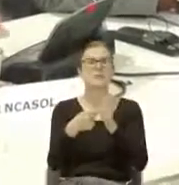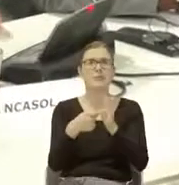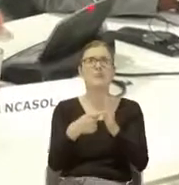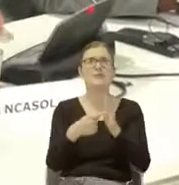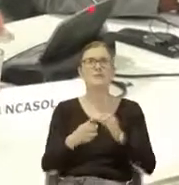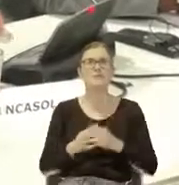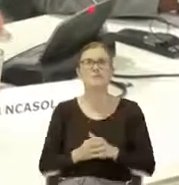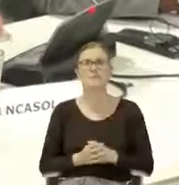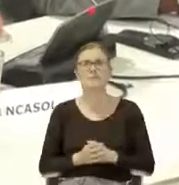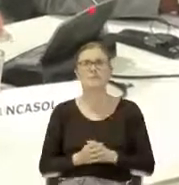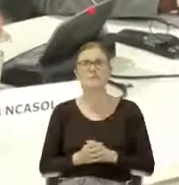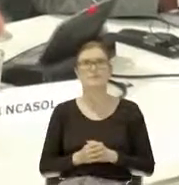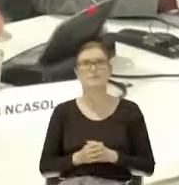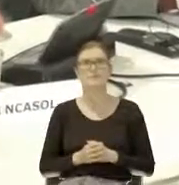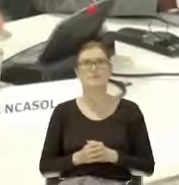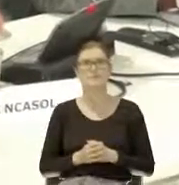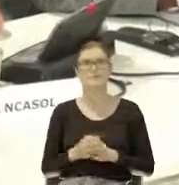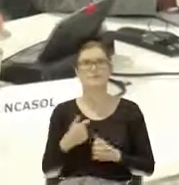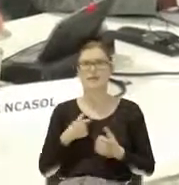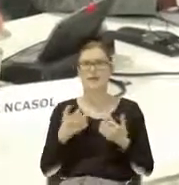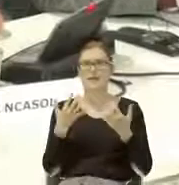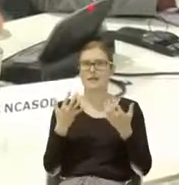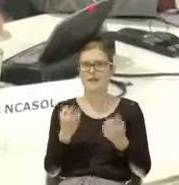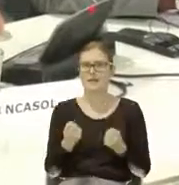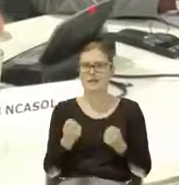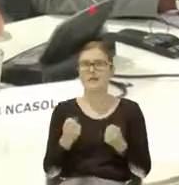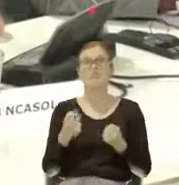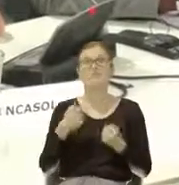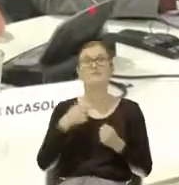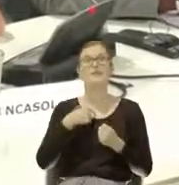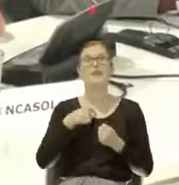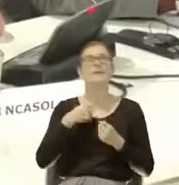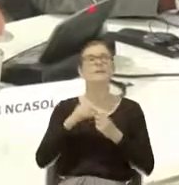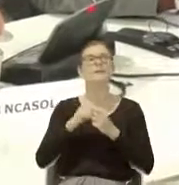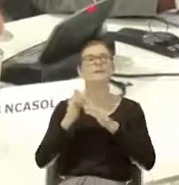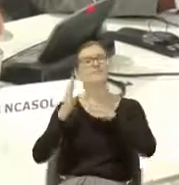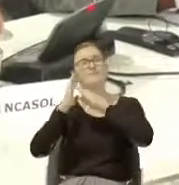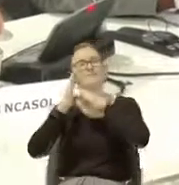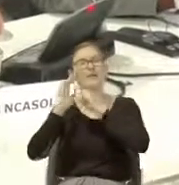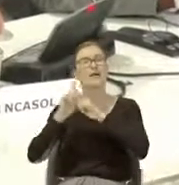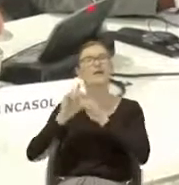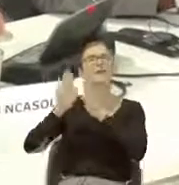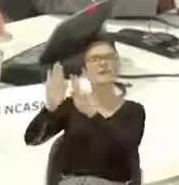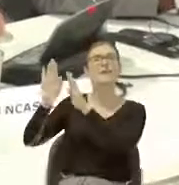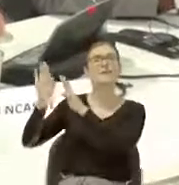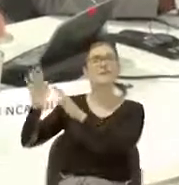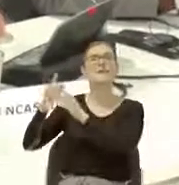about 18,000 units